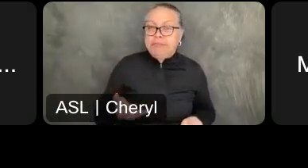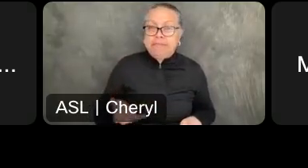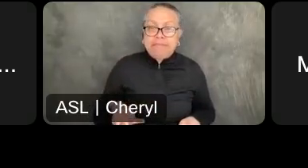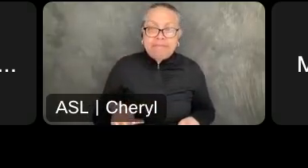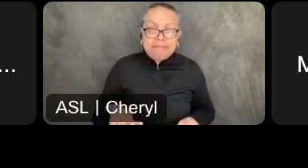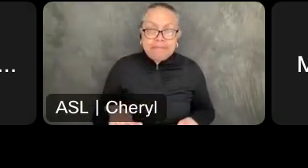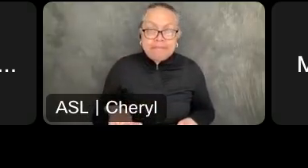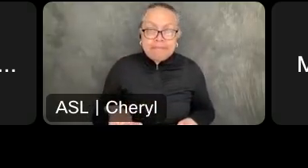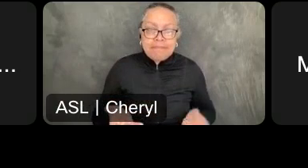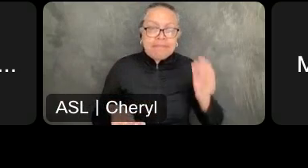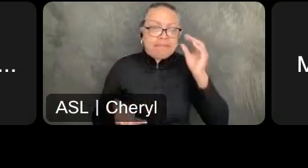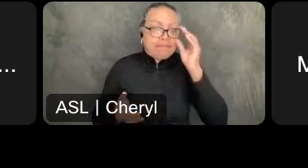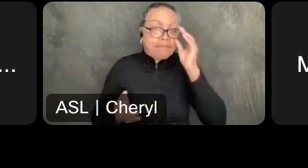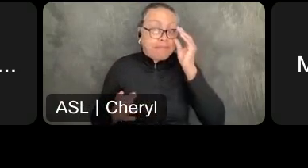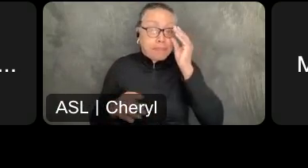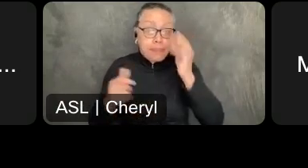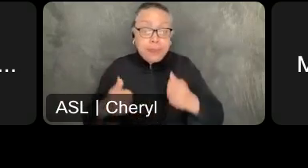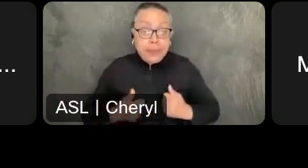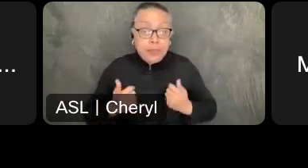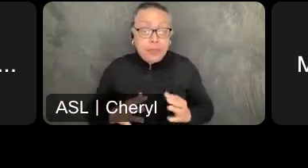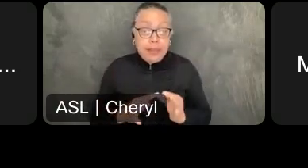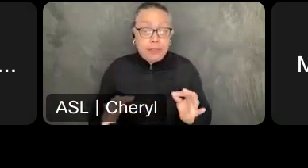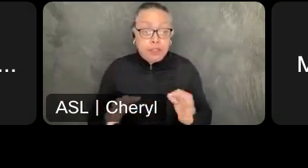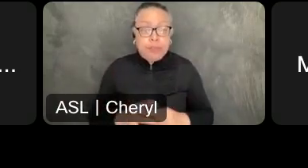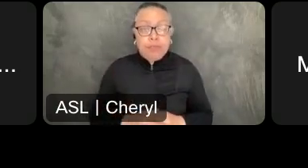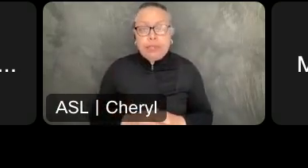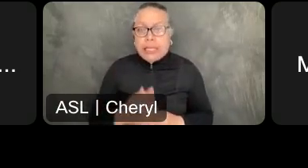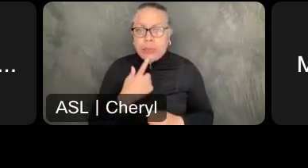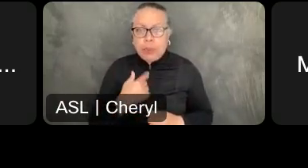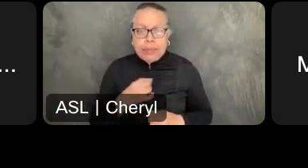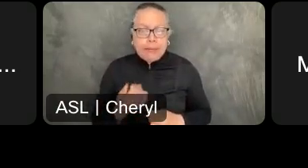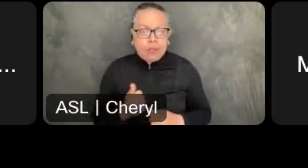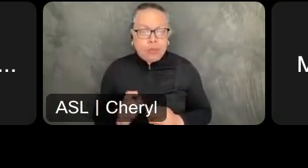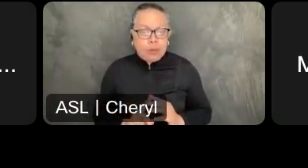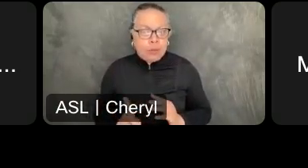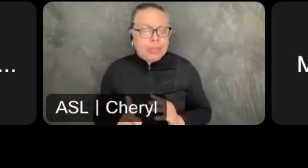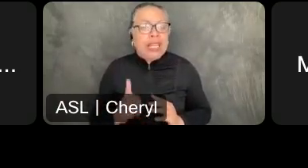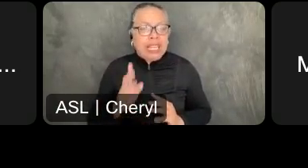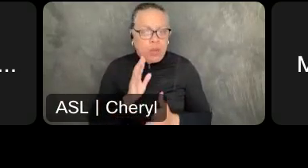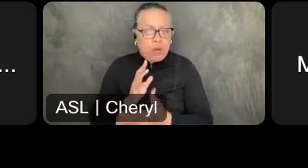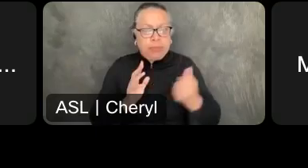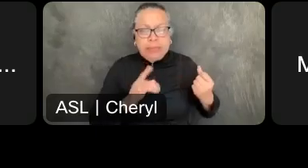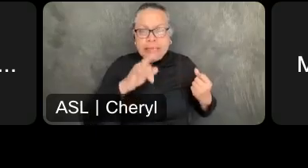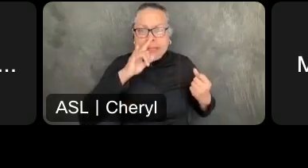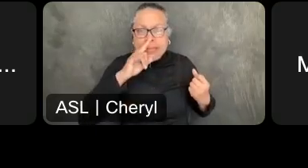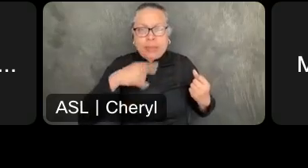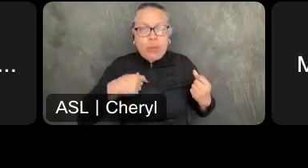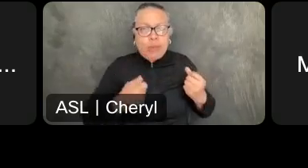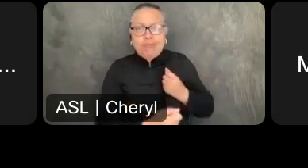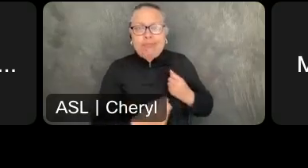Another survivor shared with us, he told me that if I tried to leave, he was going to take the kids and I would be in the psych